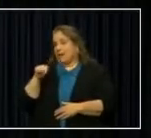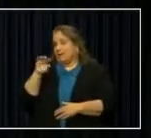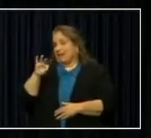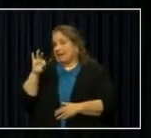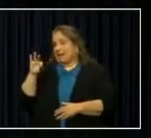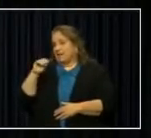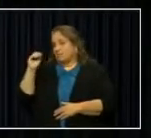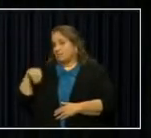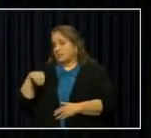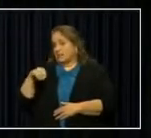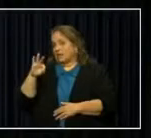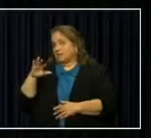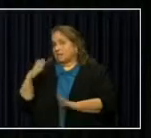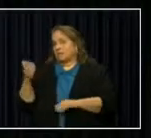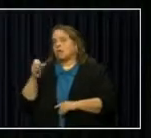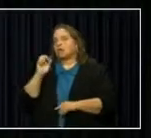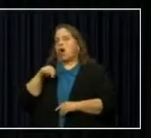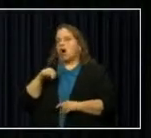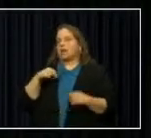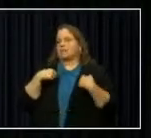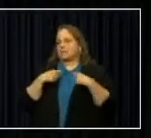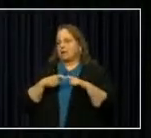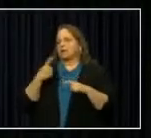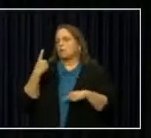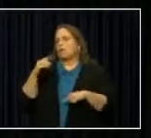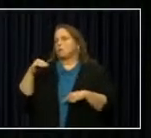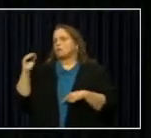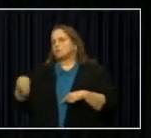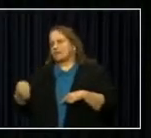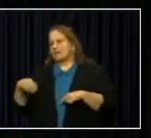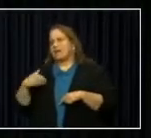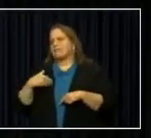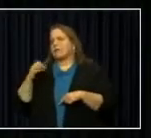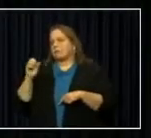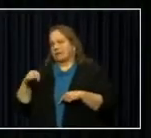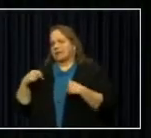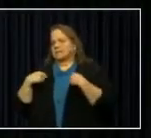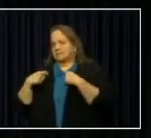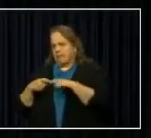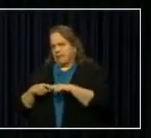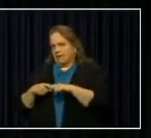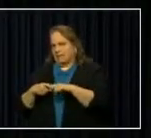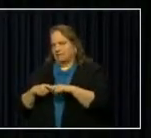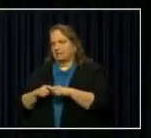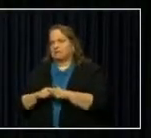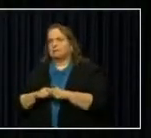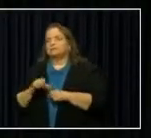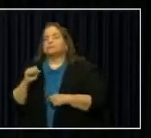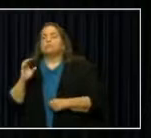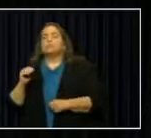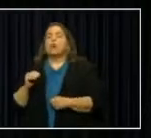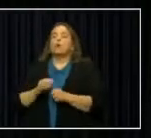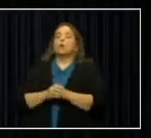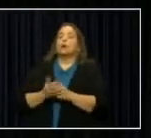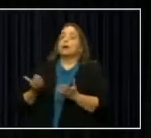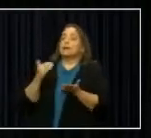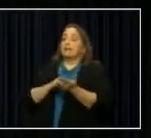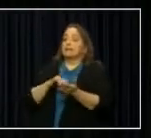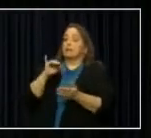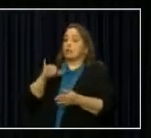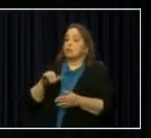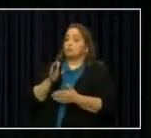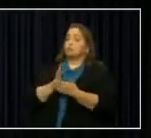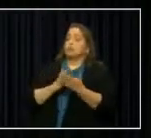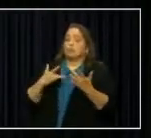98.99% of deaths have been non-Hispanic and 1% have been Hispanic. So again, those are